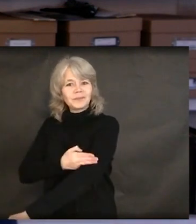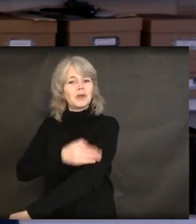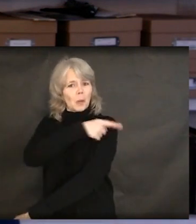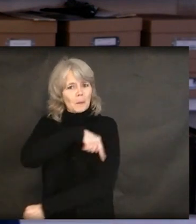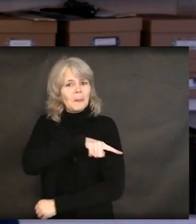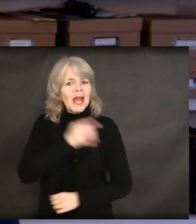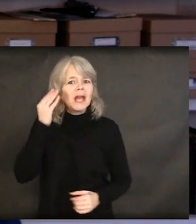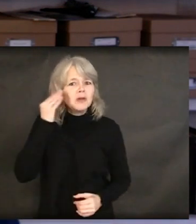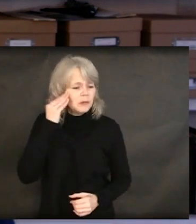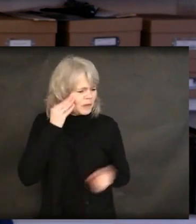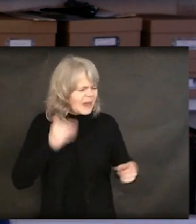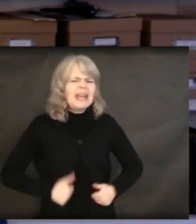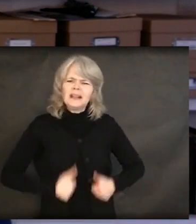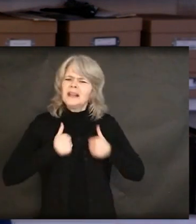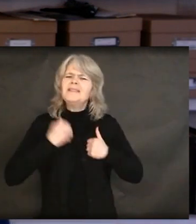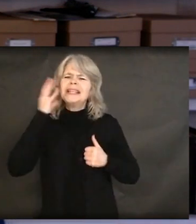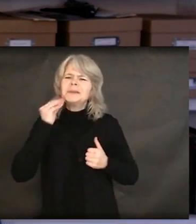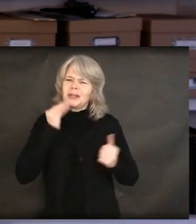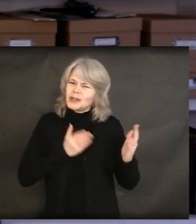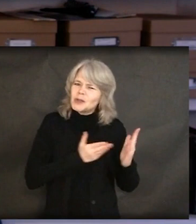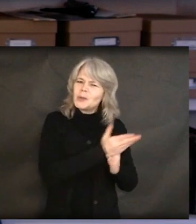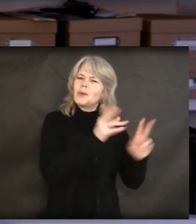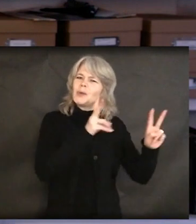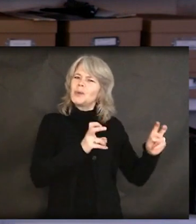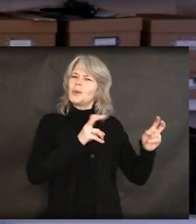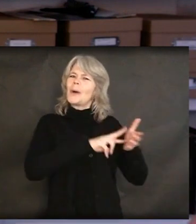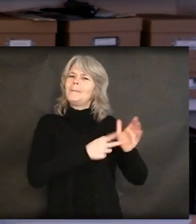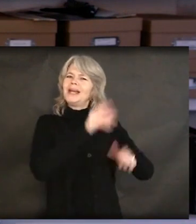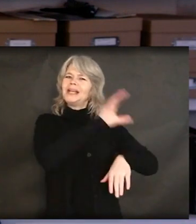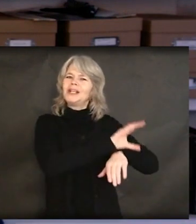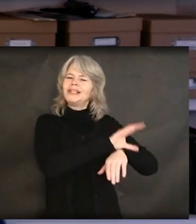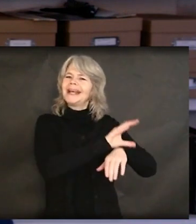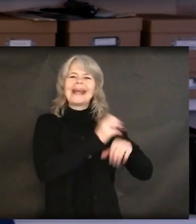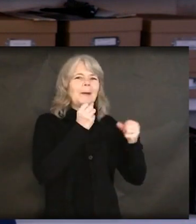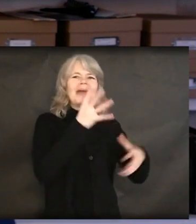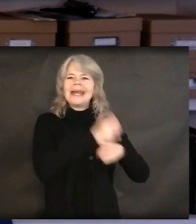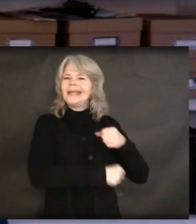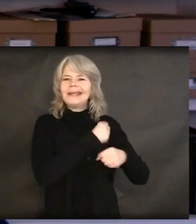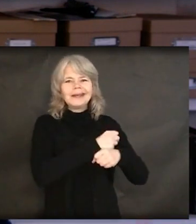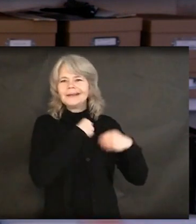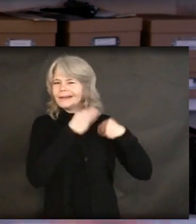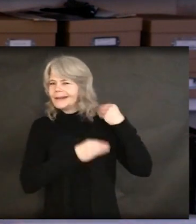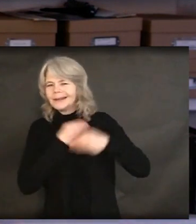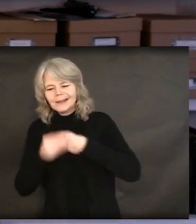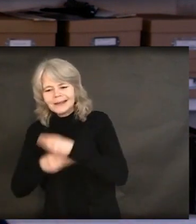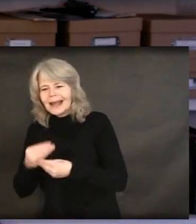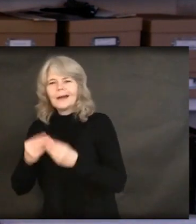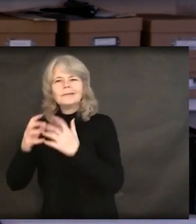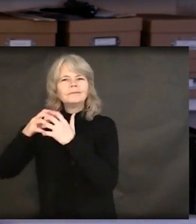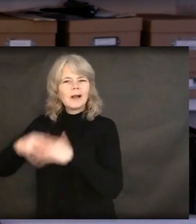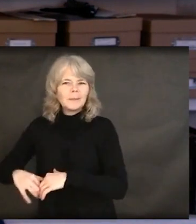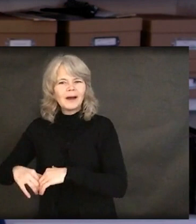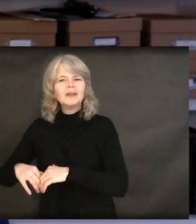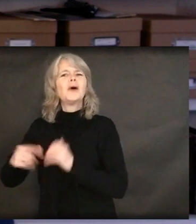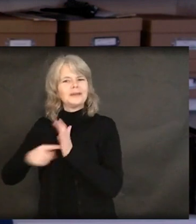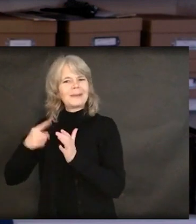was like to be church. They lived it. But we have lost our way after all these years, so the solution is, let's go